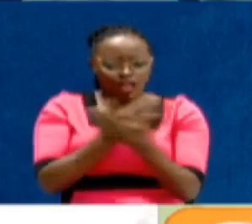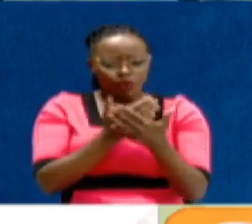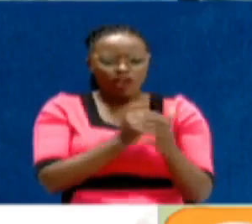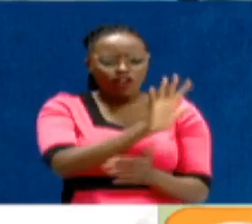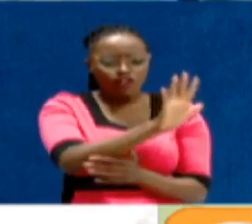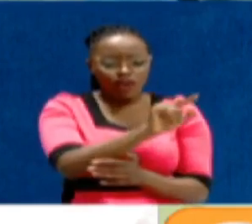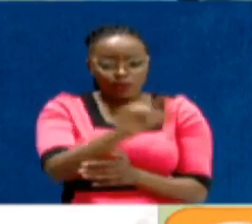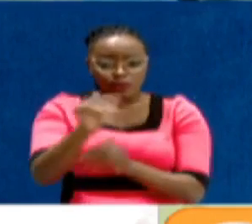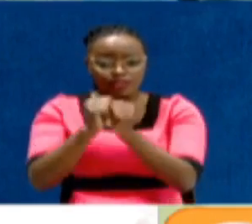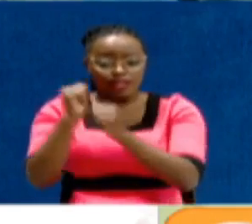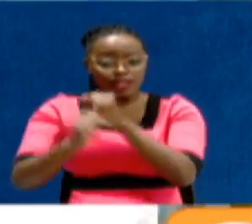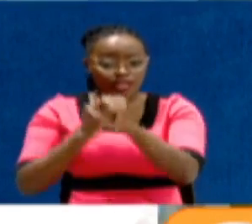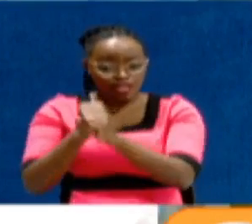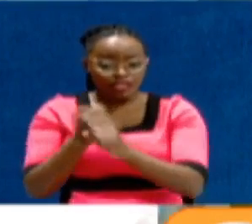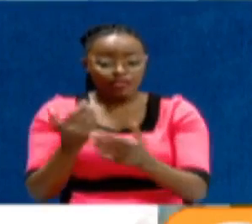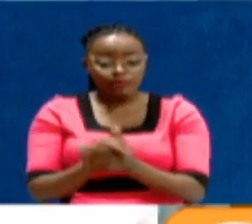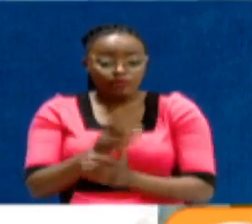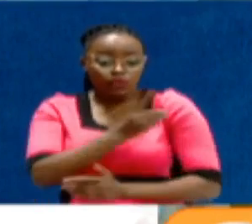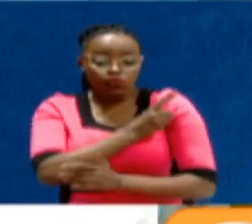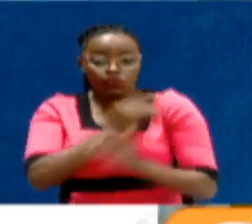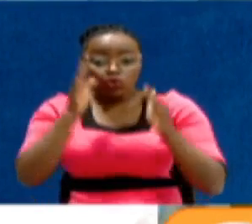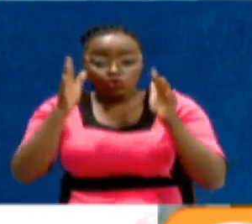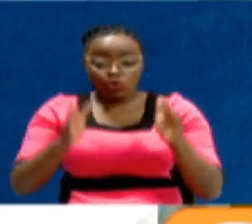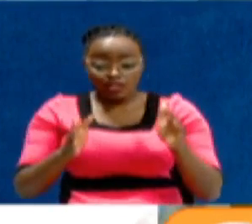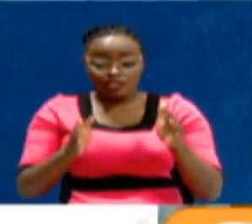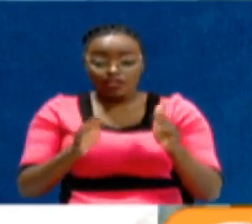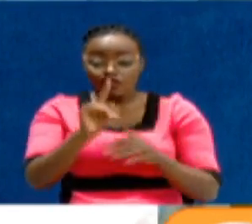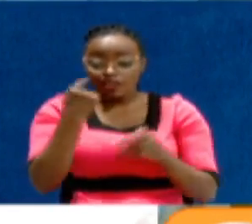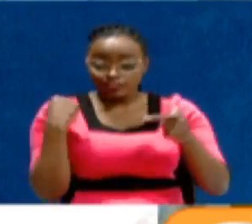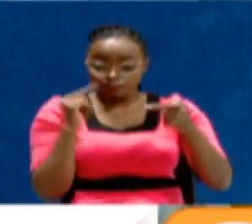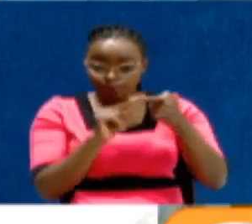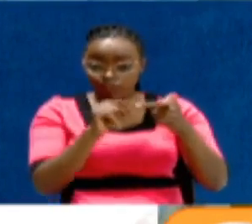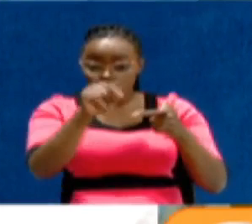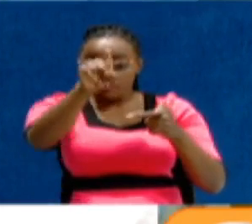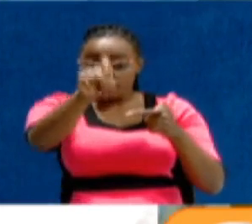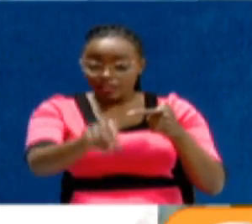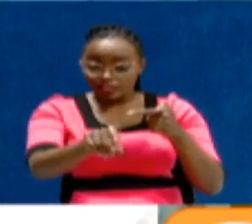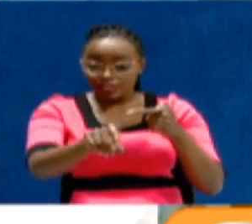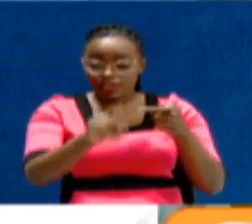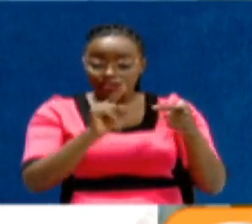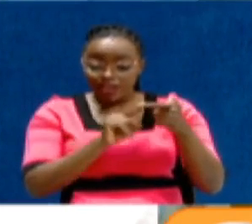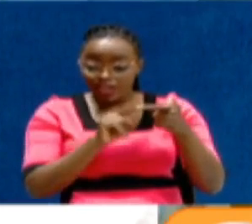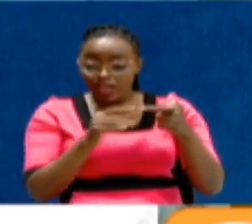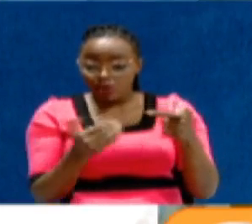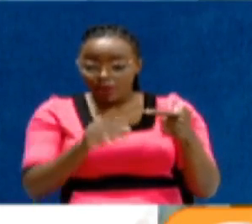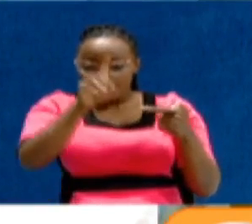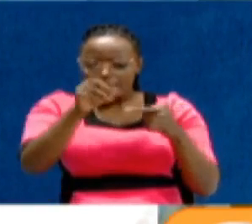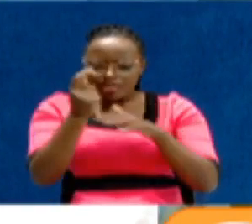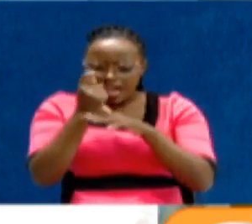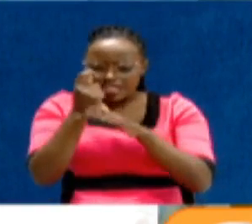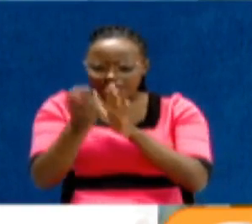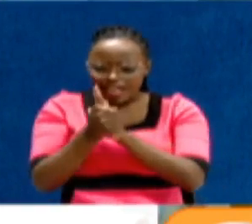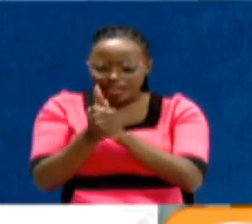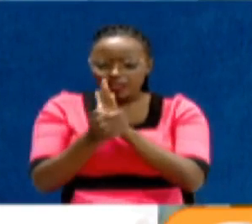between 5 to 10 years. For the doctors, first of all, you must be a trained